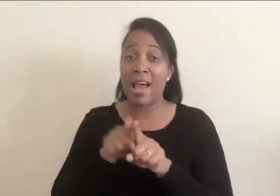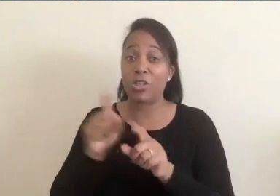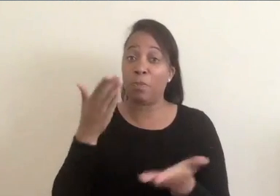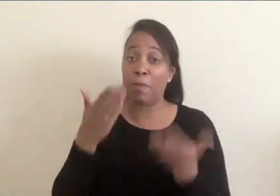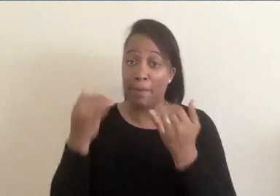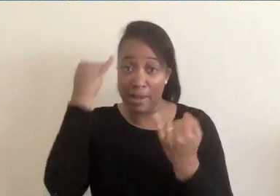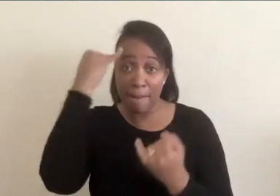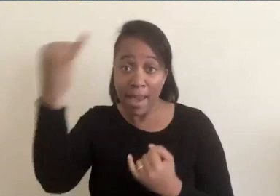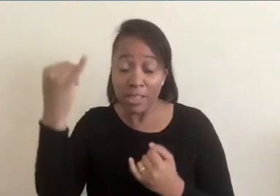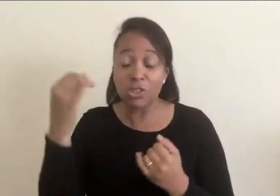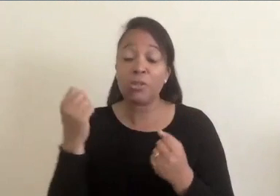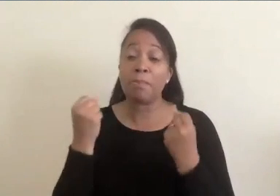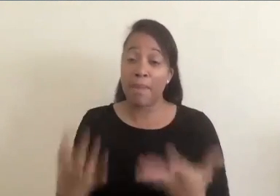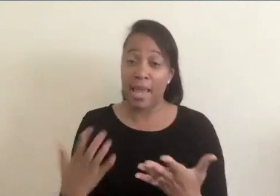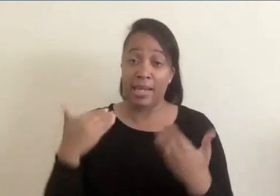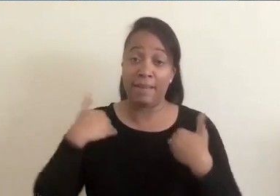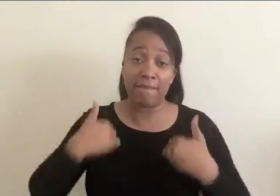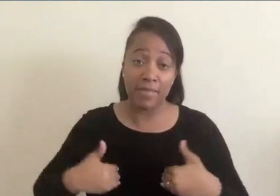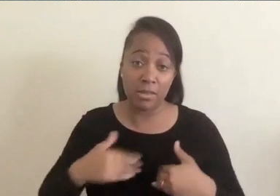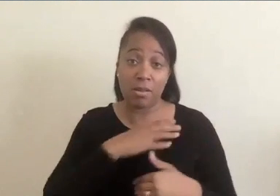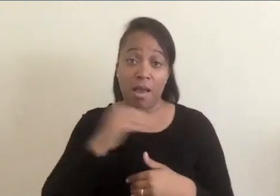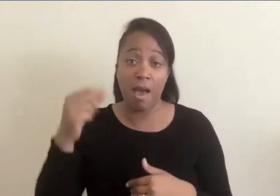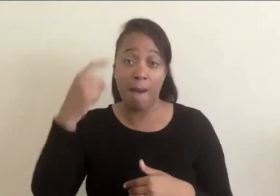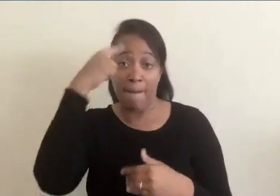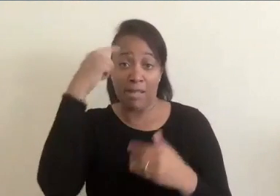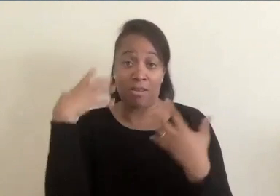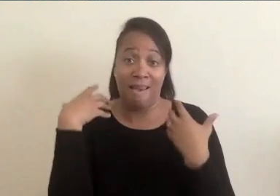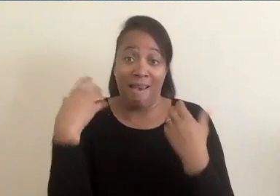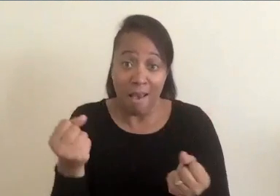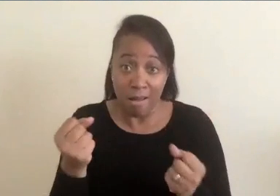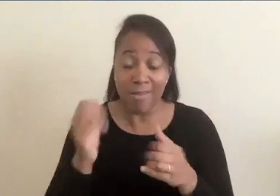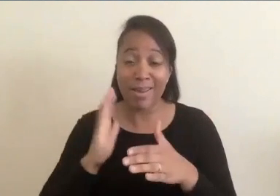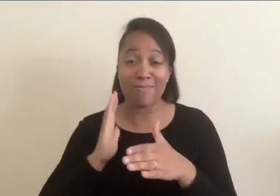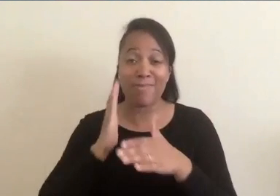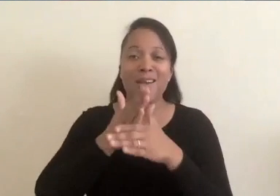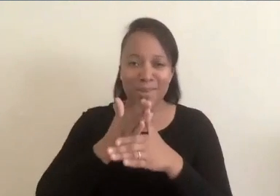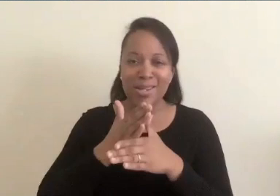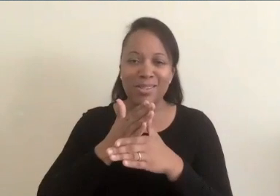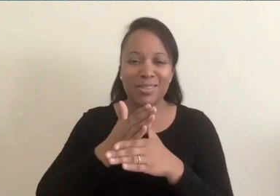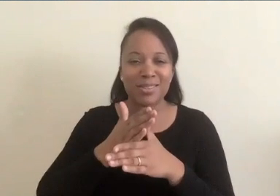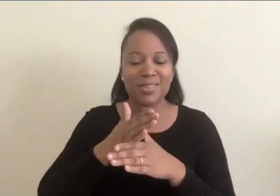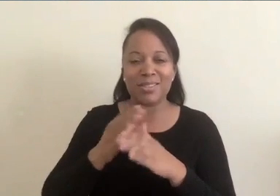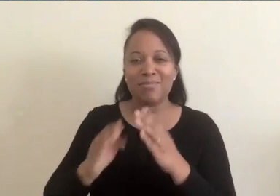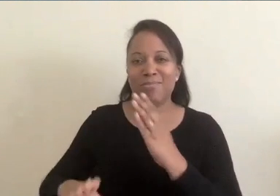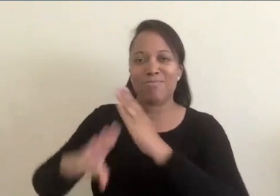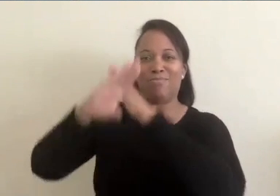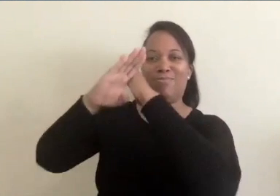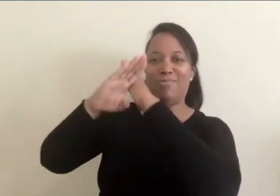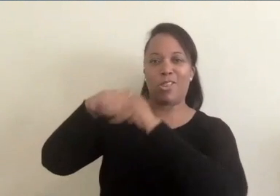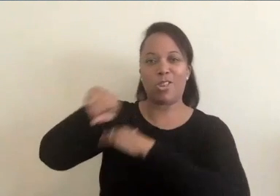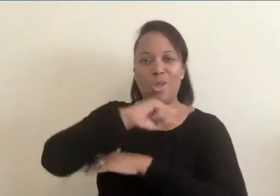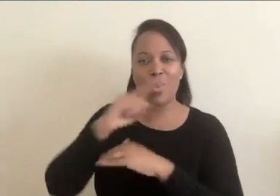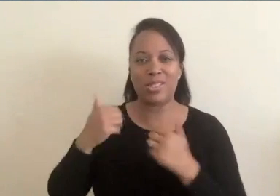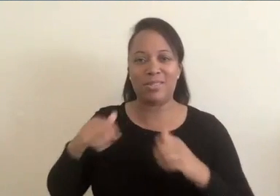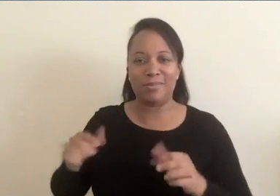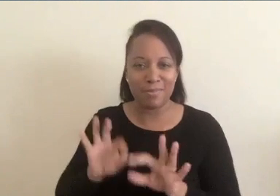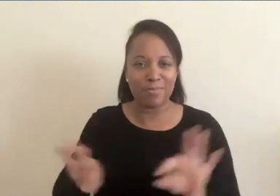many physical and mental health impairments affect major life